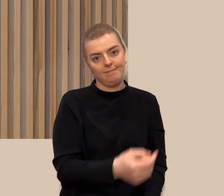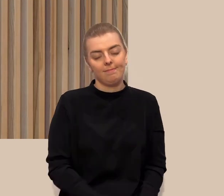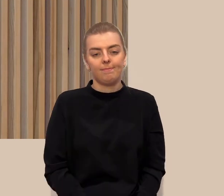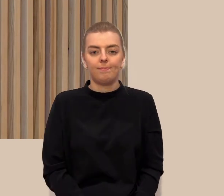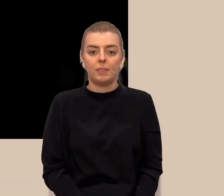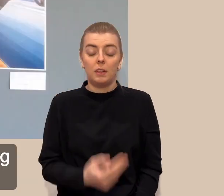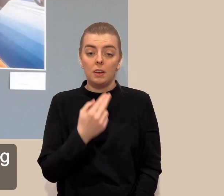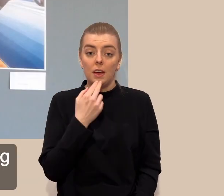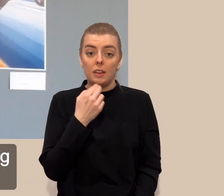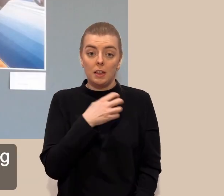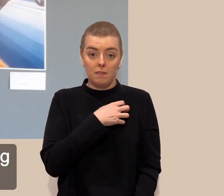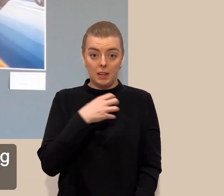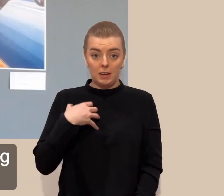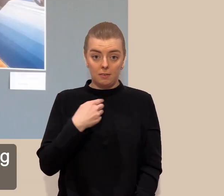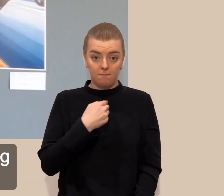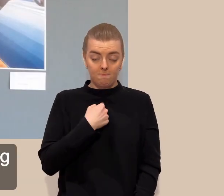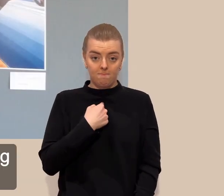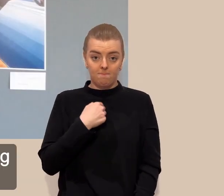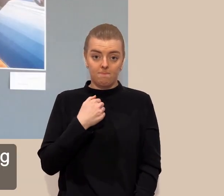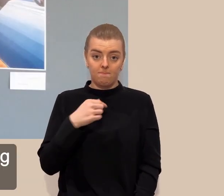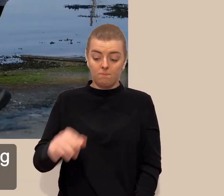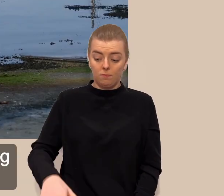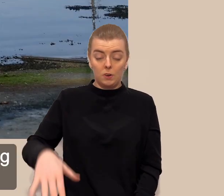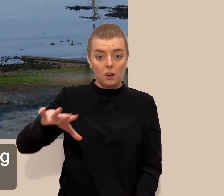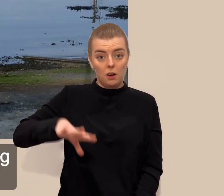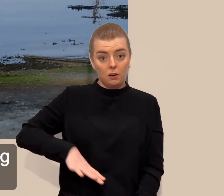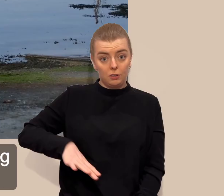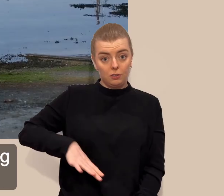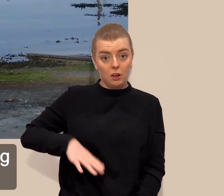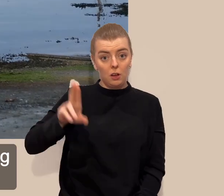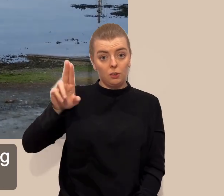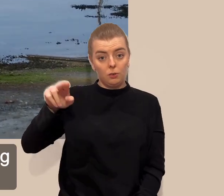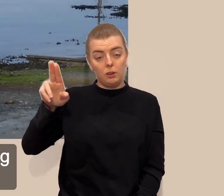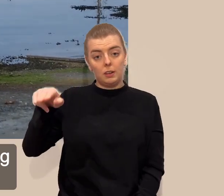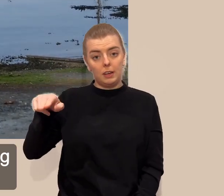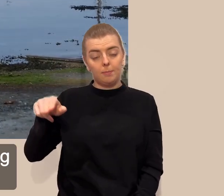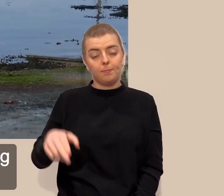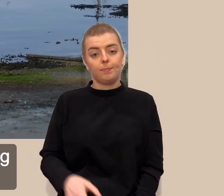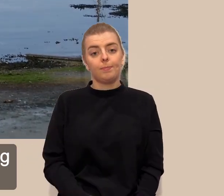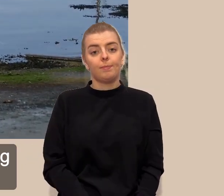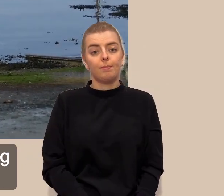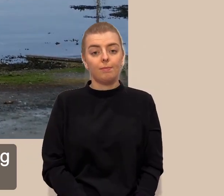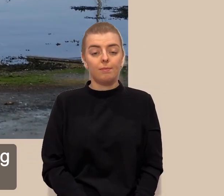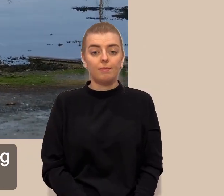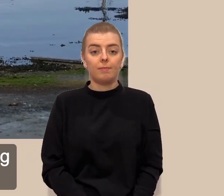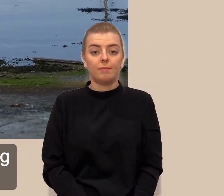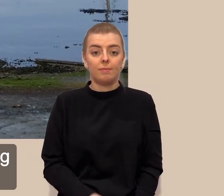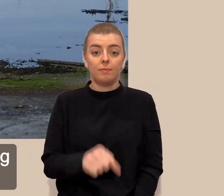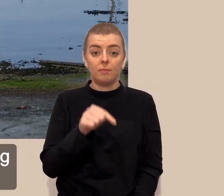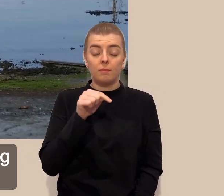celebrate the same. My name is Fredrik. I am from Harstad in Norway.